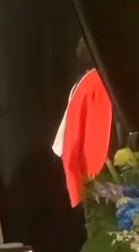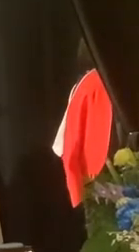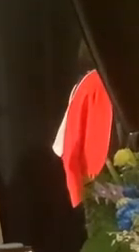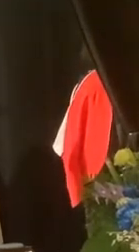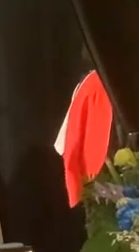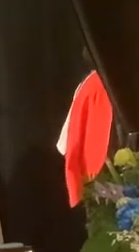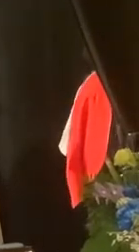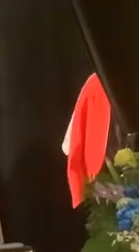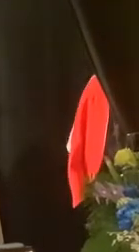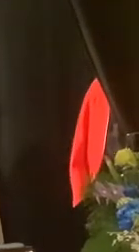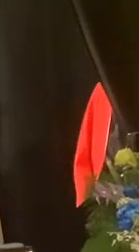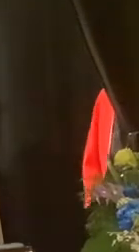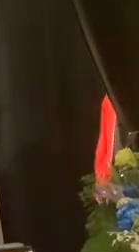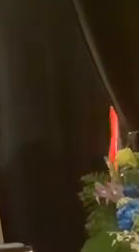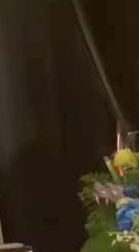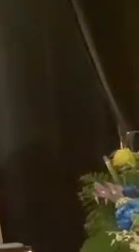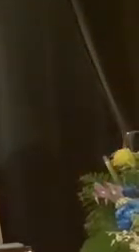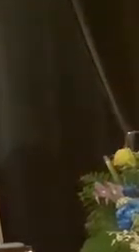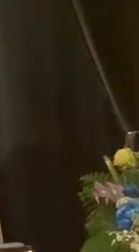musicality.